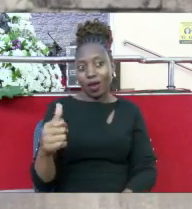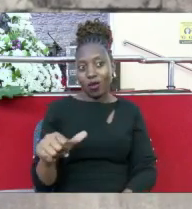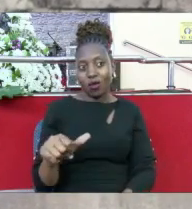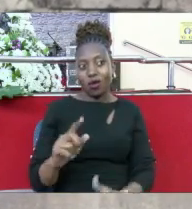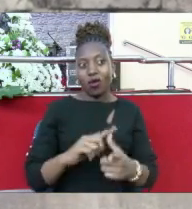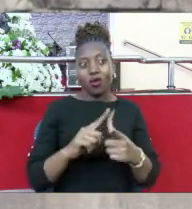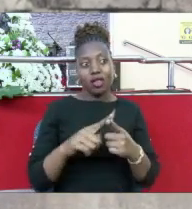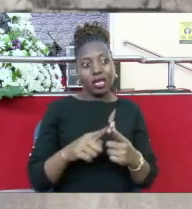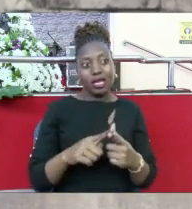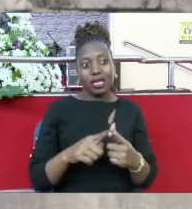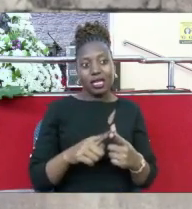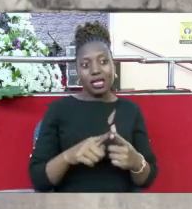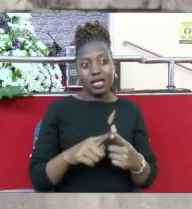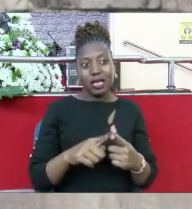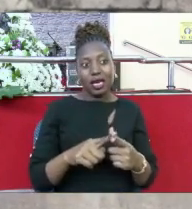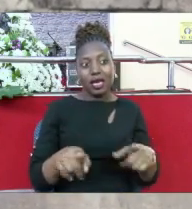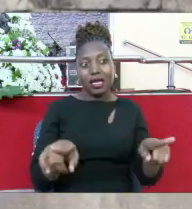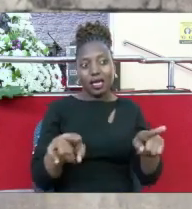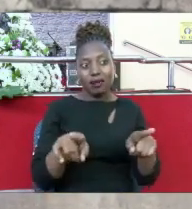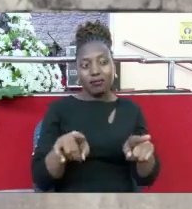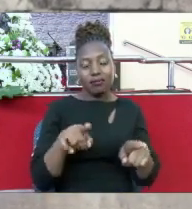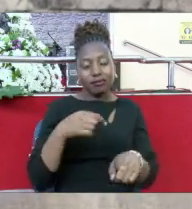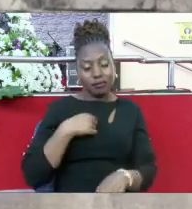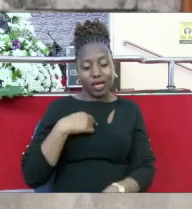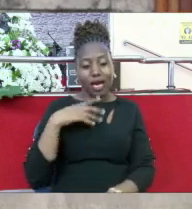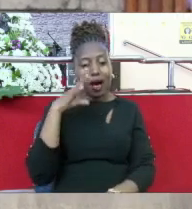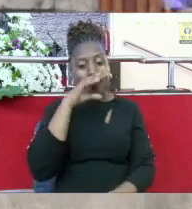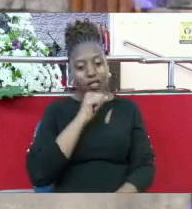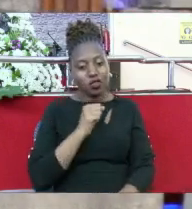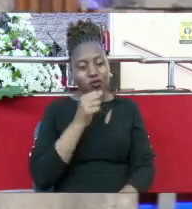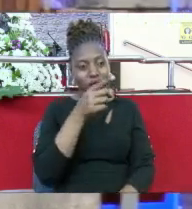it's like you are Christian, I'm assuming you are saved.